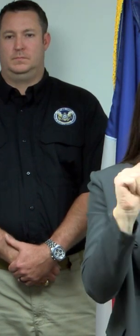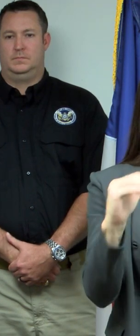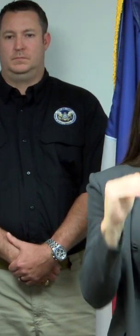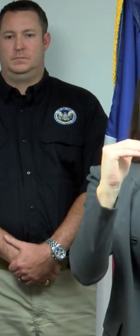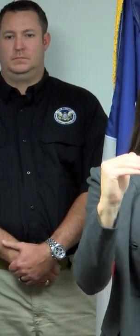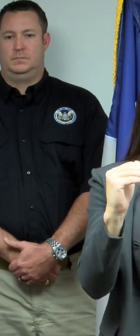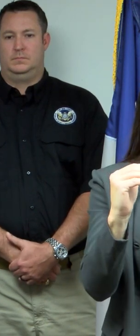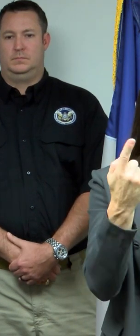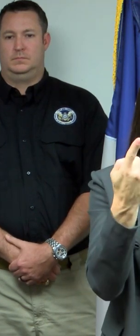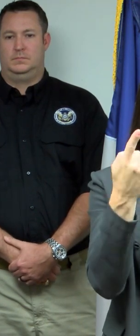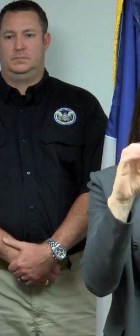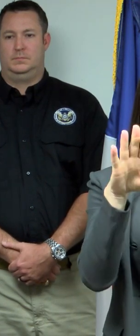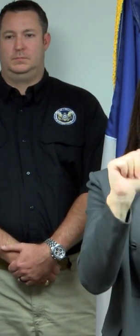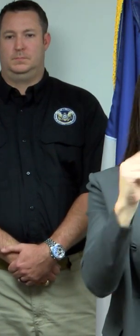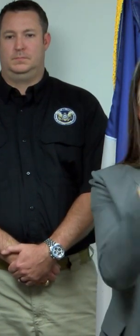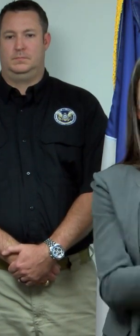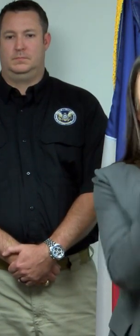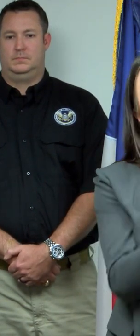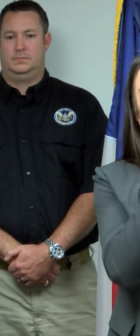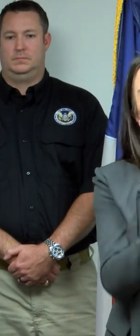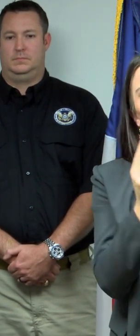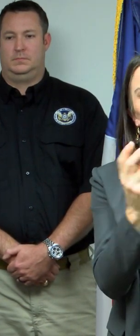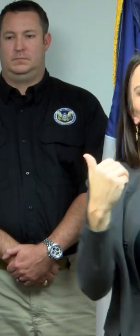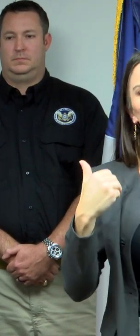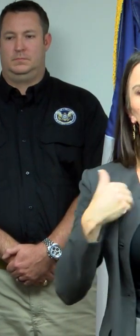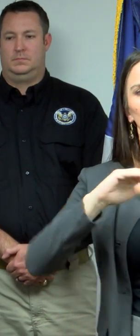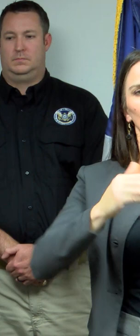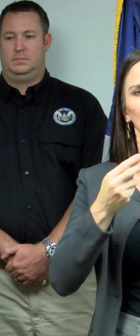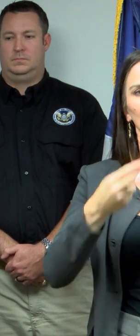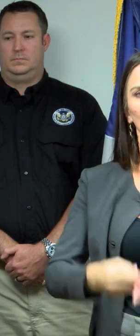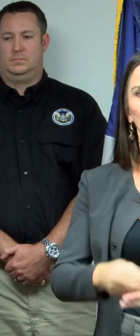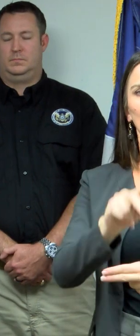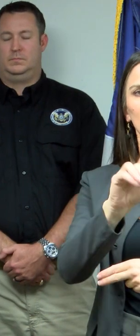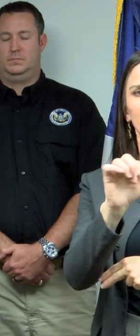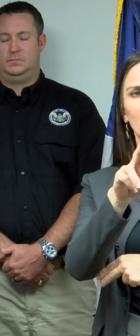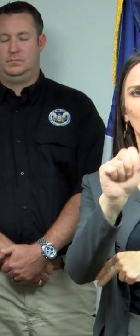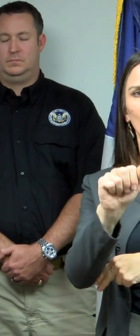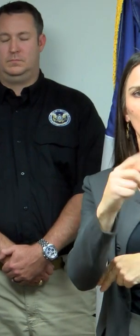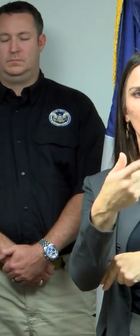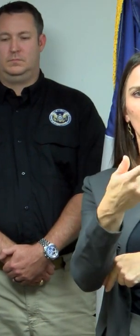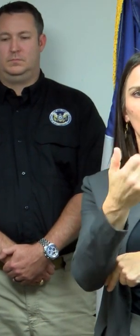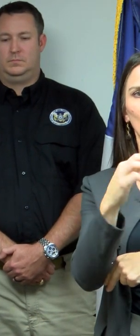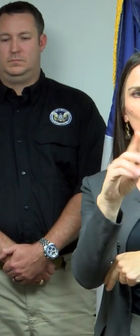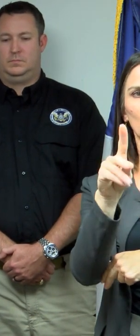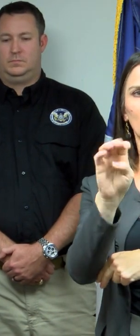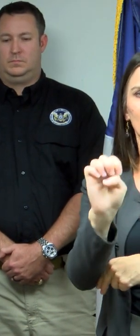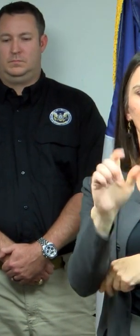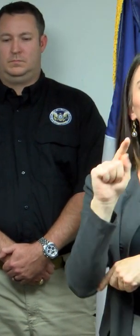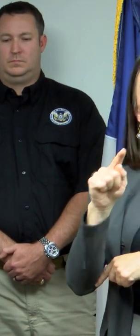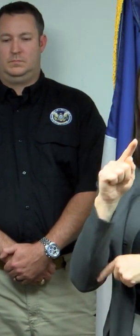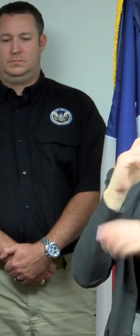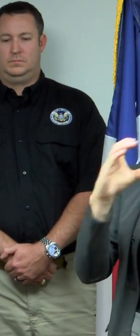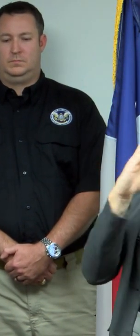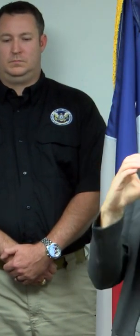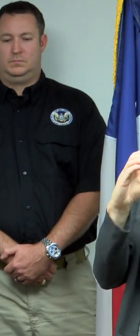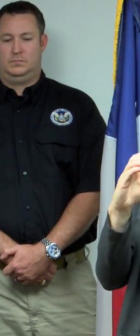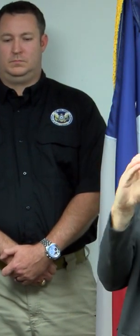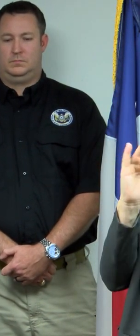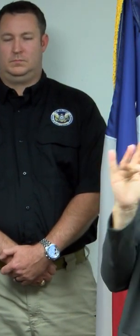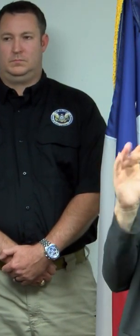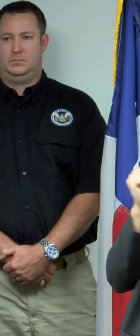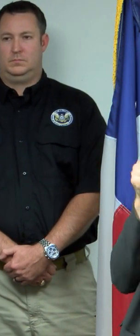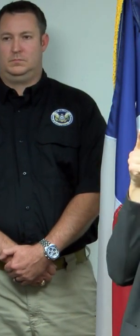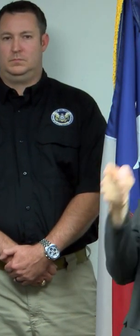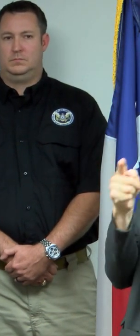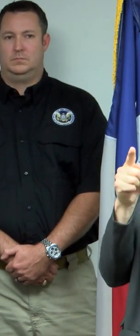in that area, we have a community called Tierra Grande. And we were communicating with the residents down there and in the lower end of the county near Needville, making